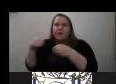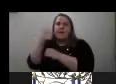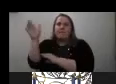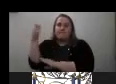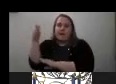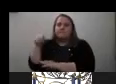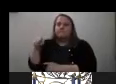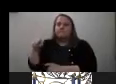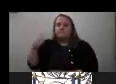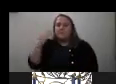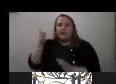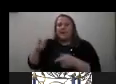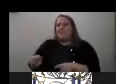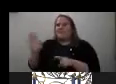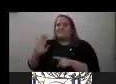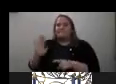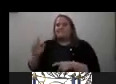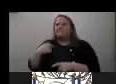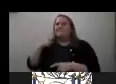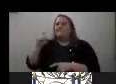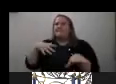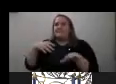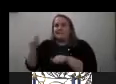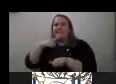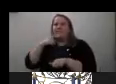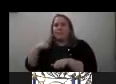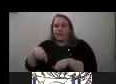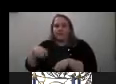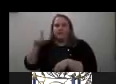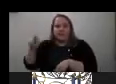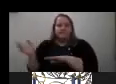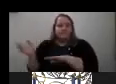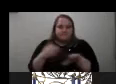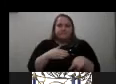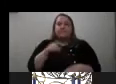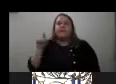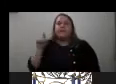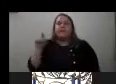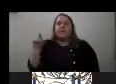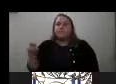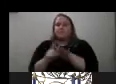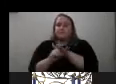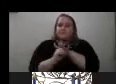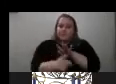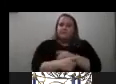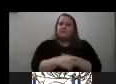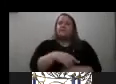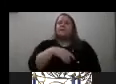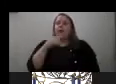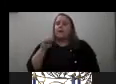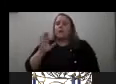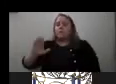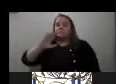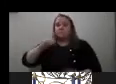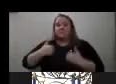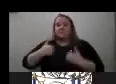that happened at this point that it was time to get out of Russia. So she defected and took her young